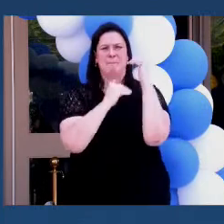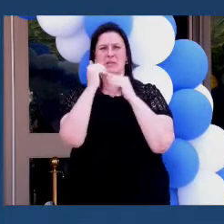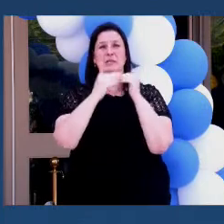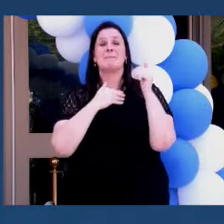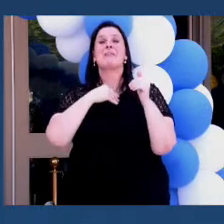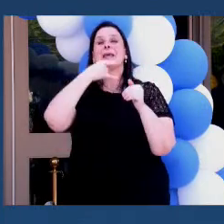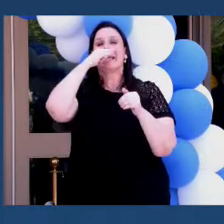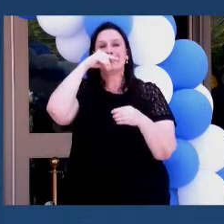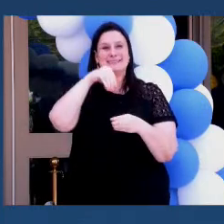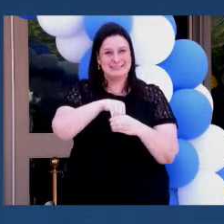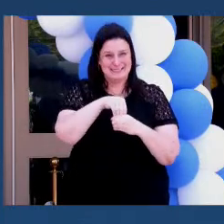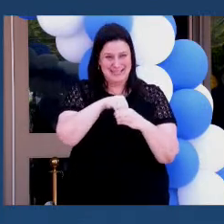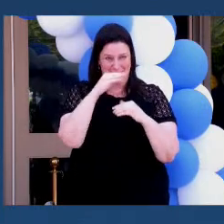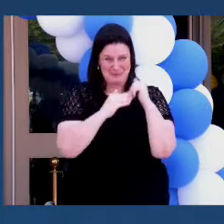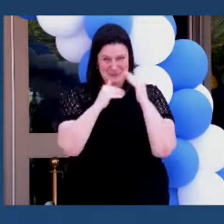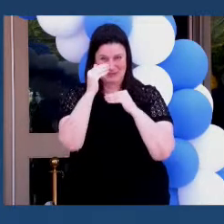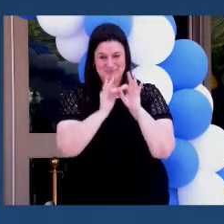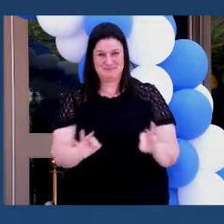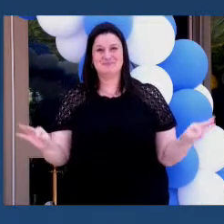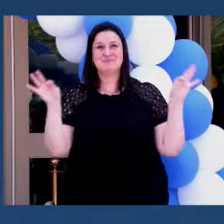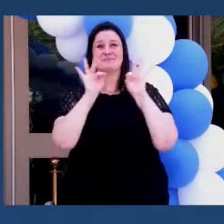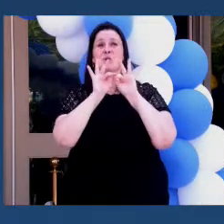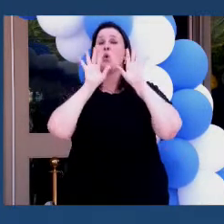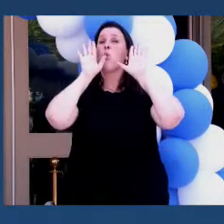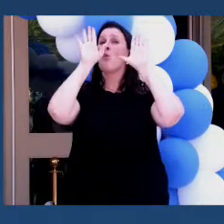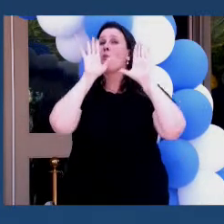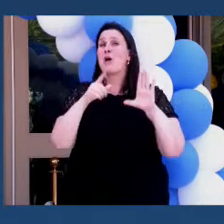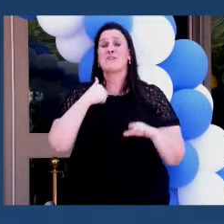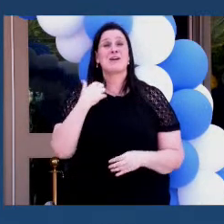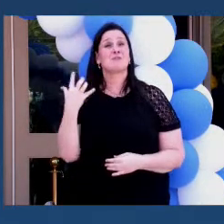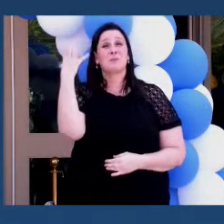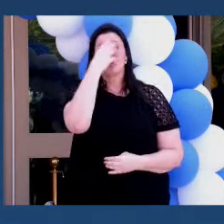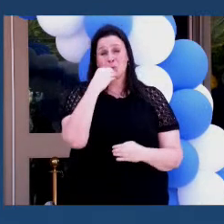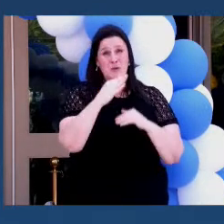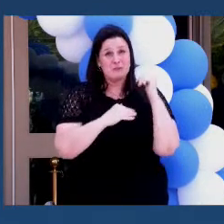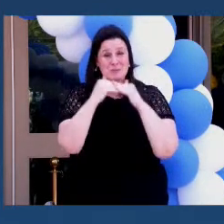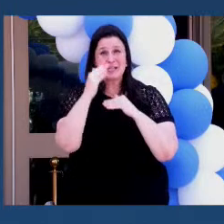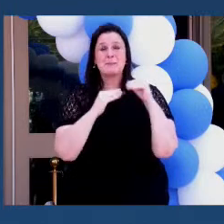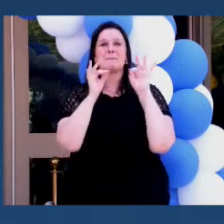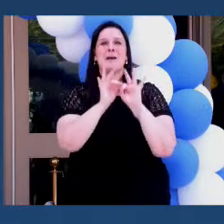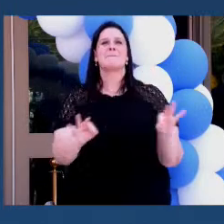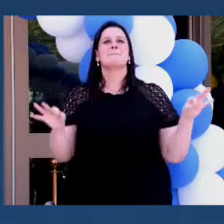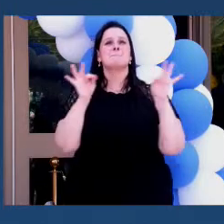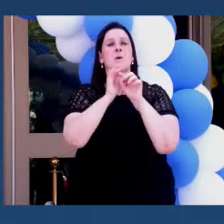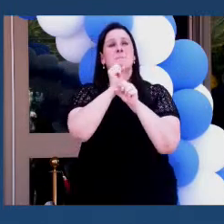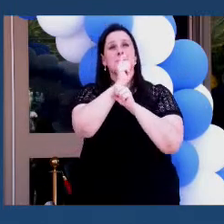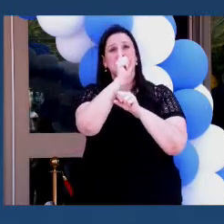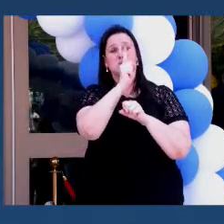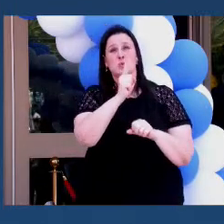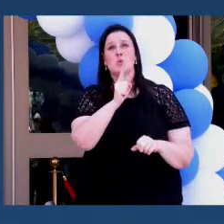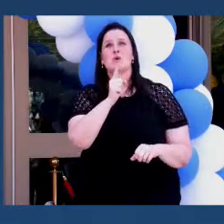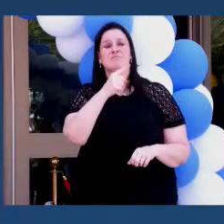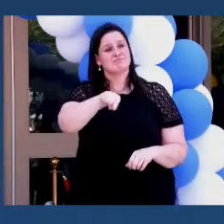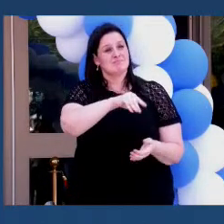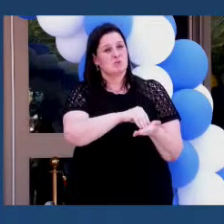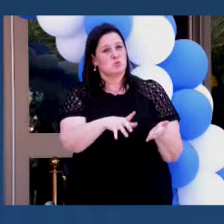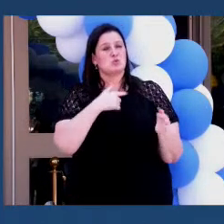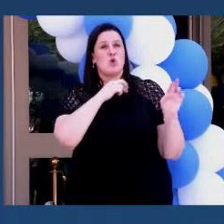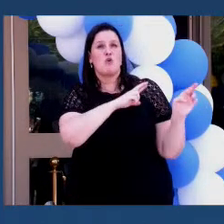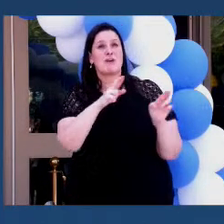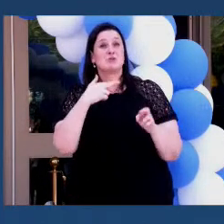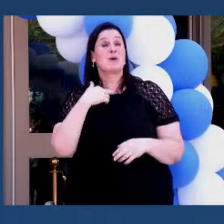in the building. It's great to have a beautiful building, but we want to make sure that we are preparing these students to have